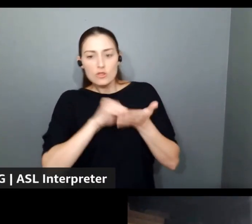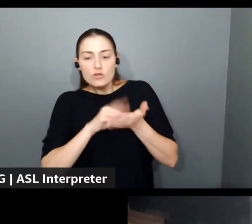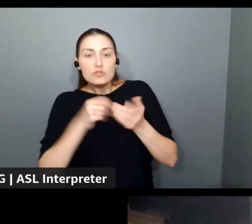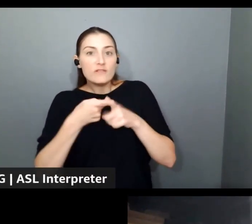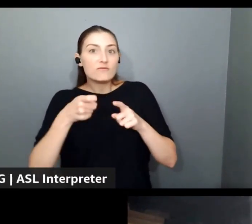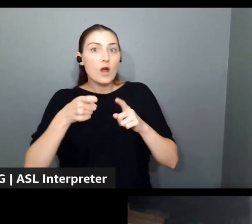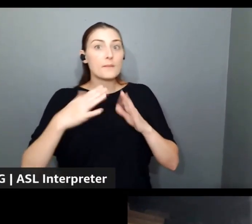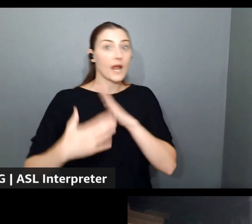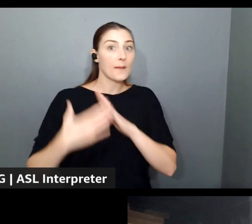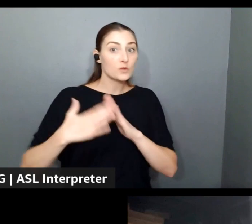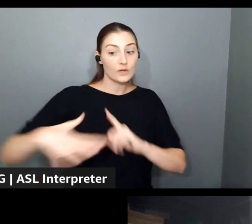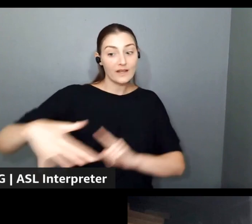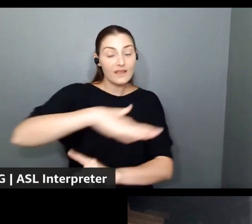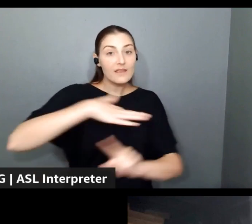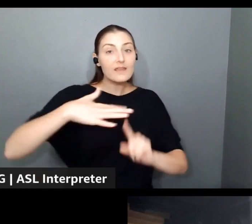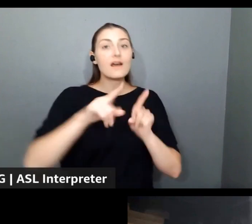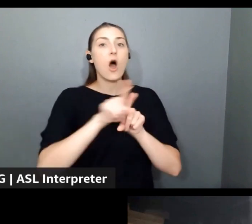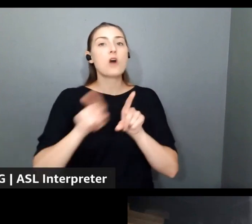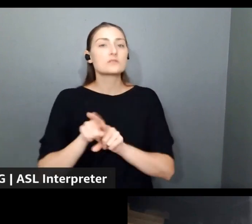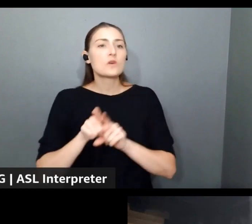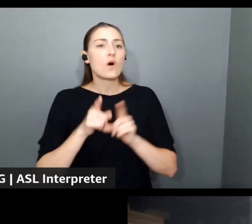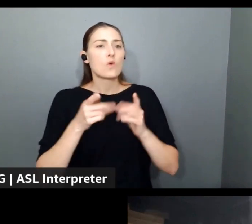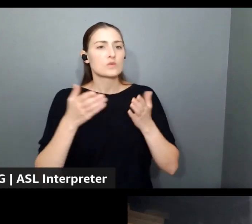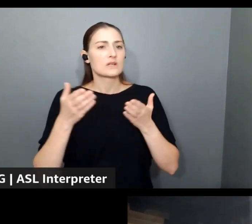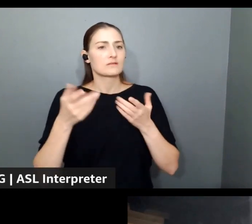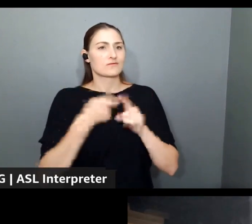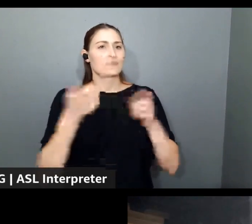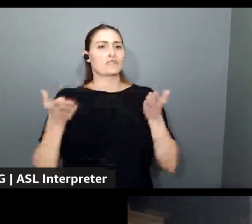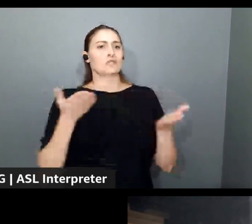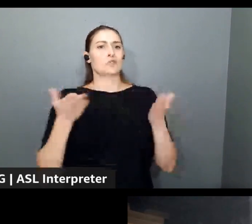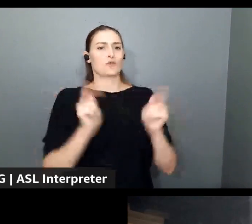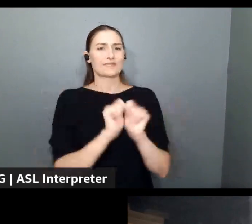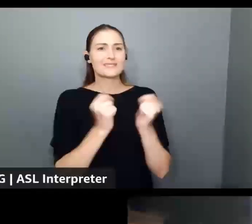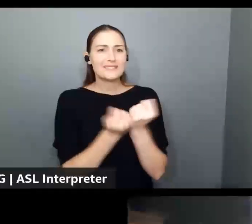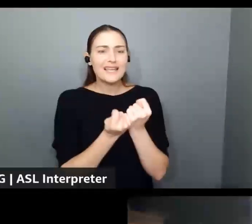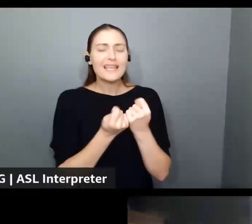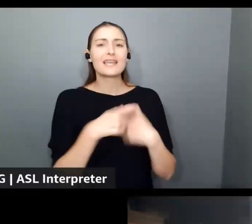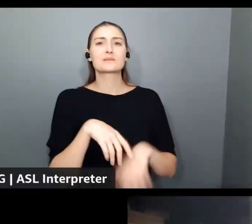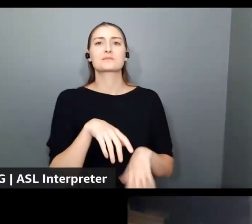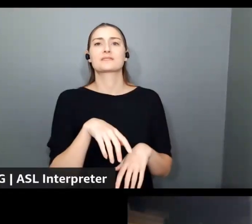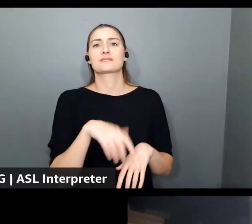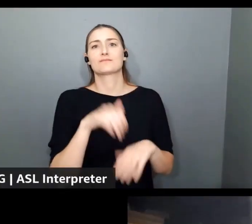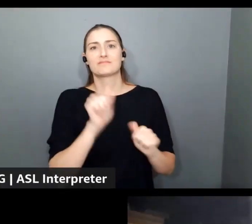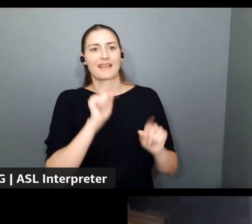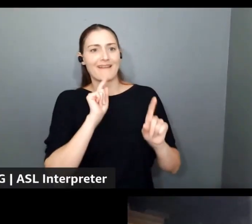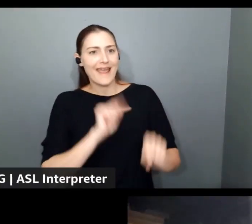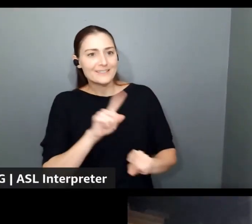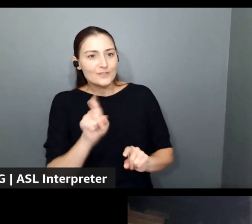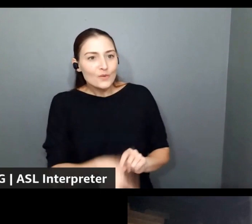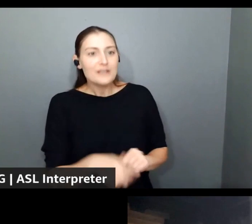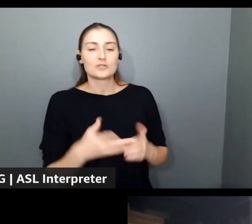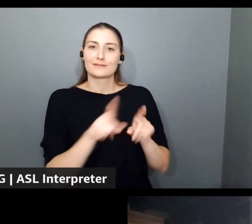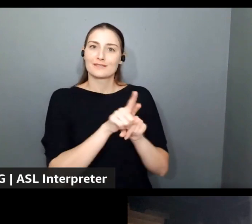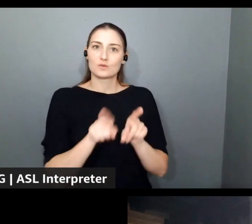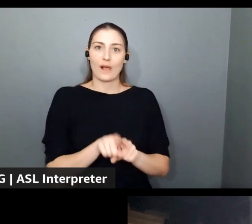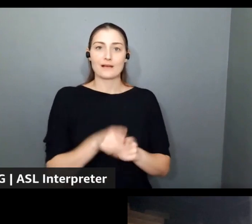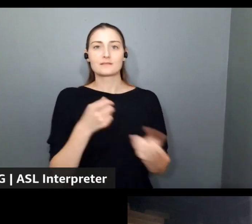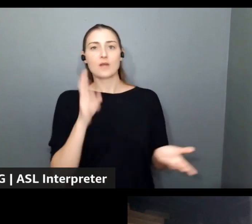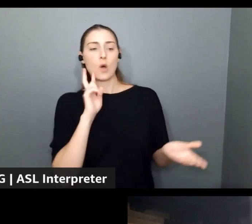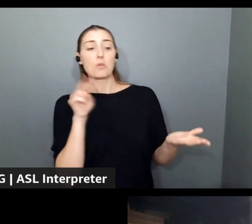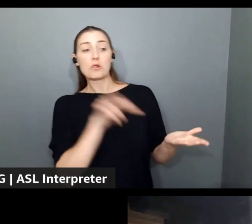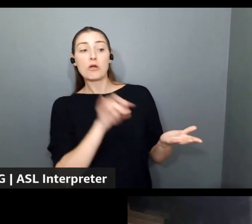some people from the service teams will go in and answer questions as well. So make sure you check that out if you didn't get your